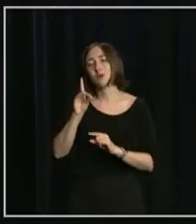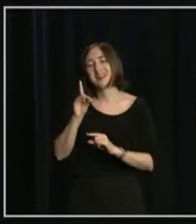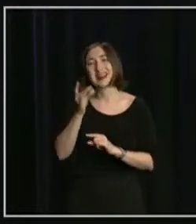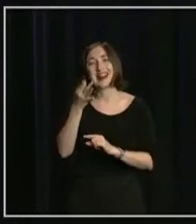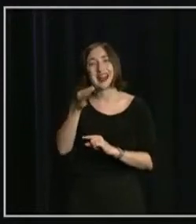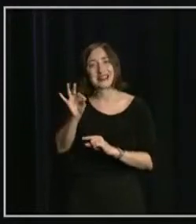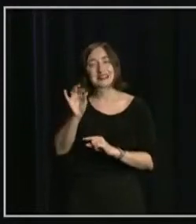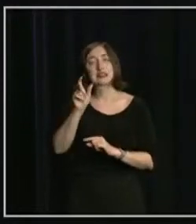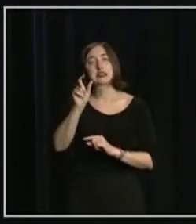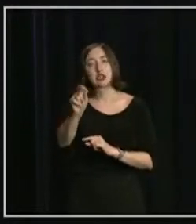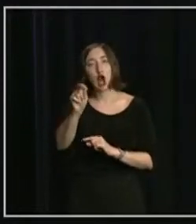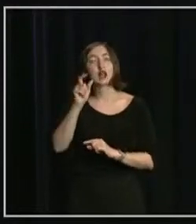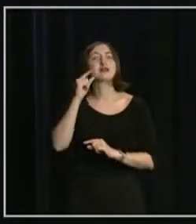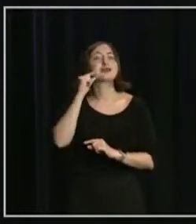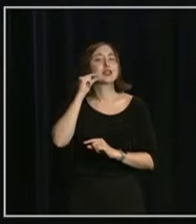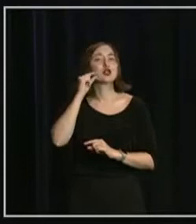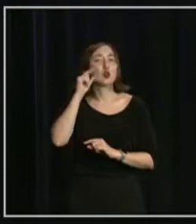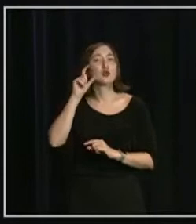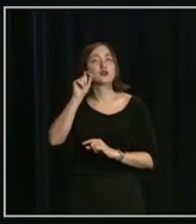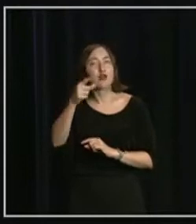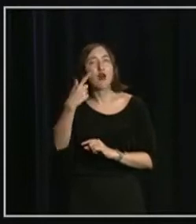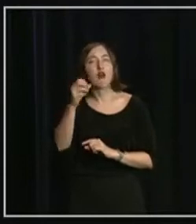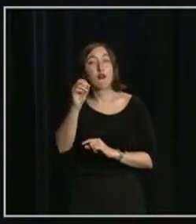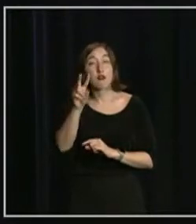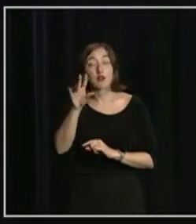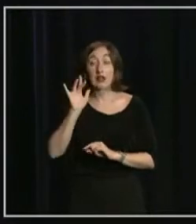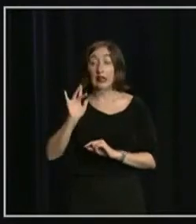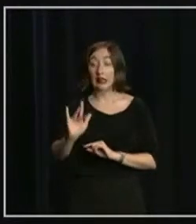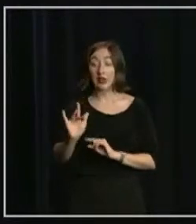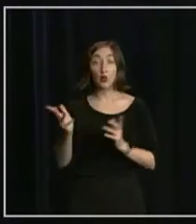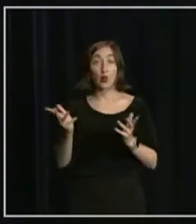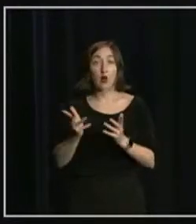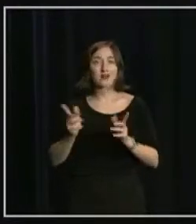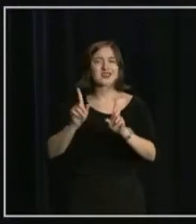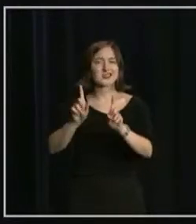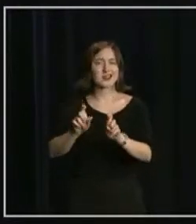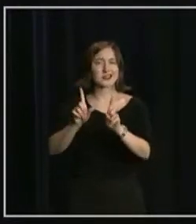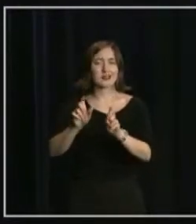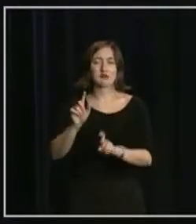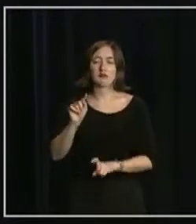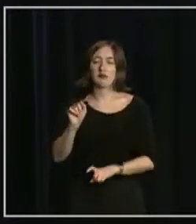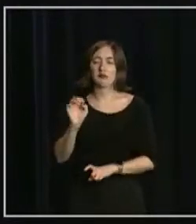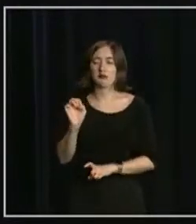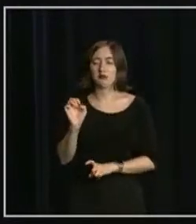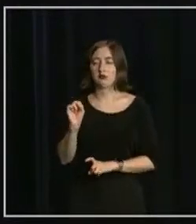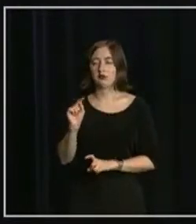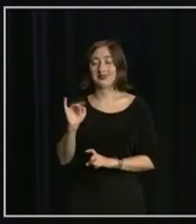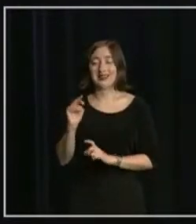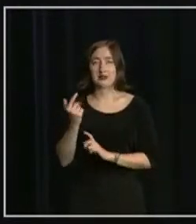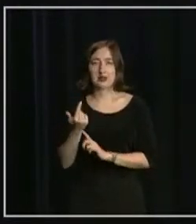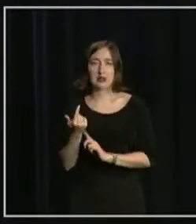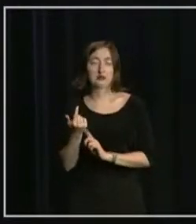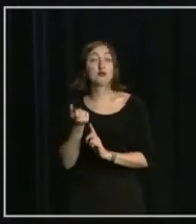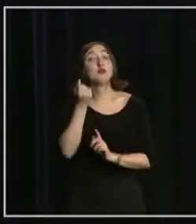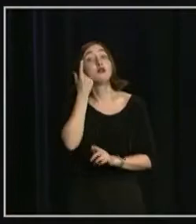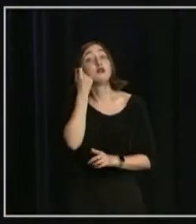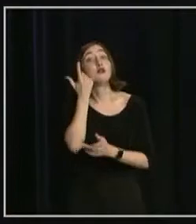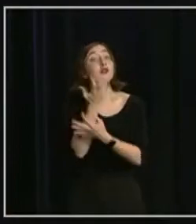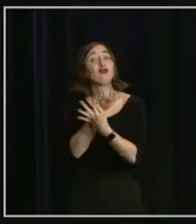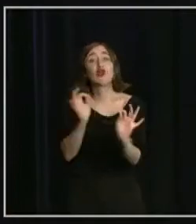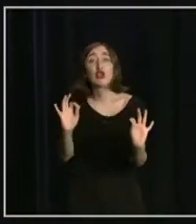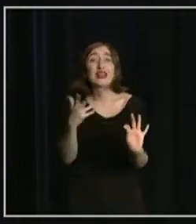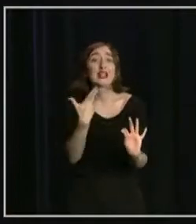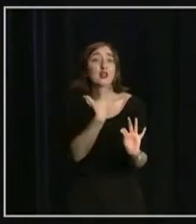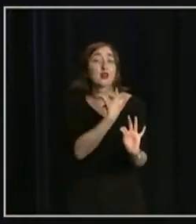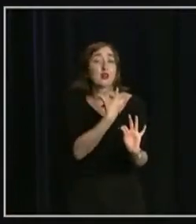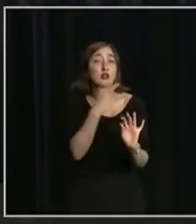see the testing locations. So they are available, they're free of charge, and that's an ongoing resource that we make